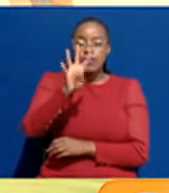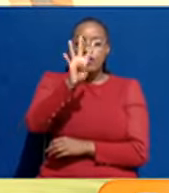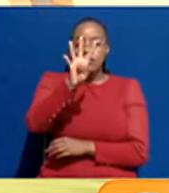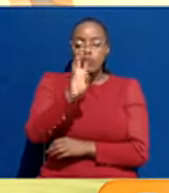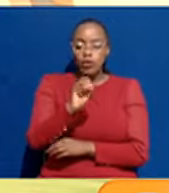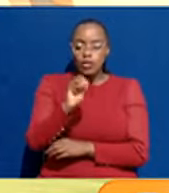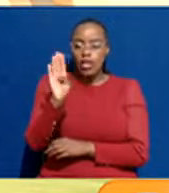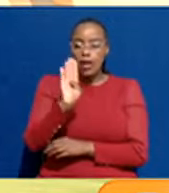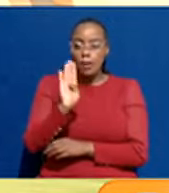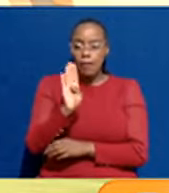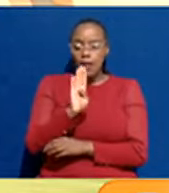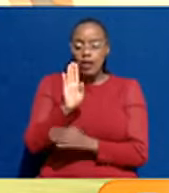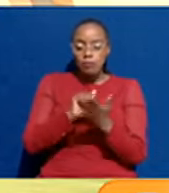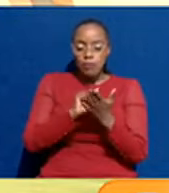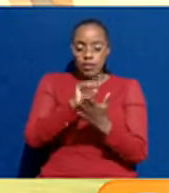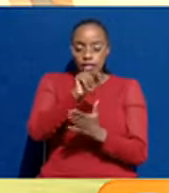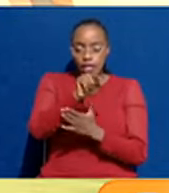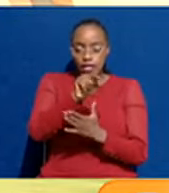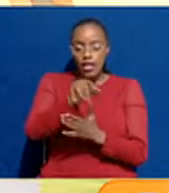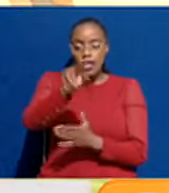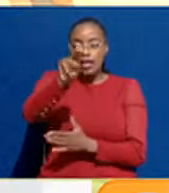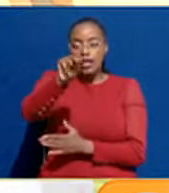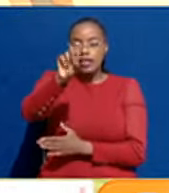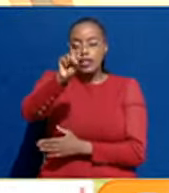40 itakuja hapa na sewa.